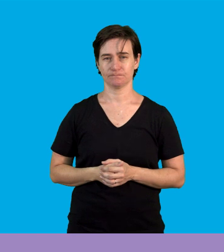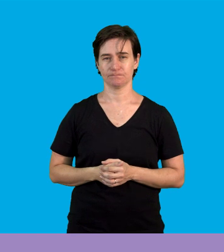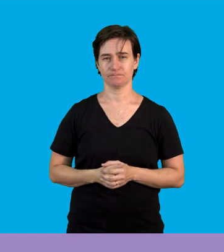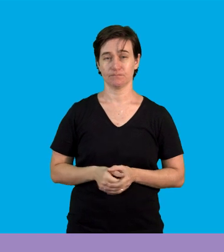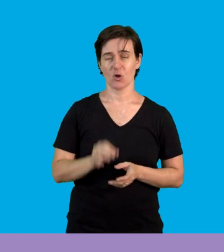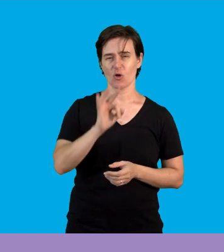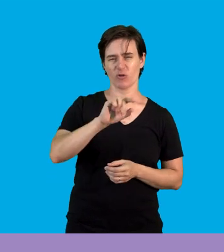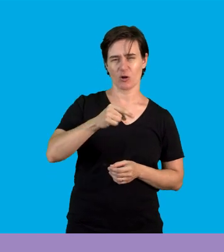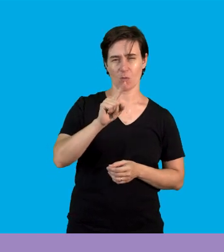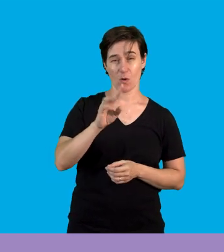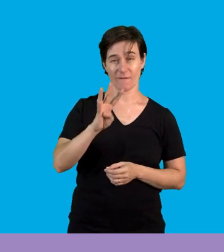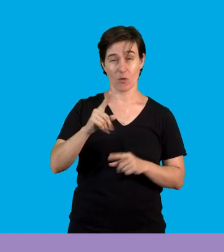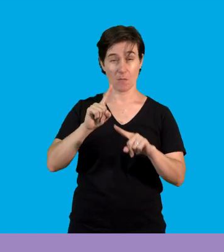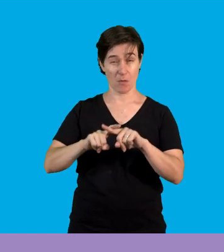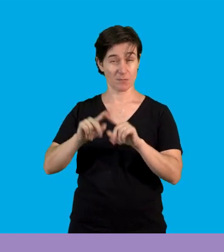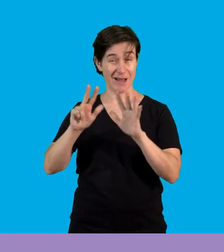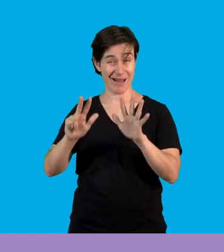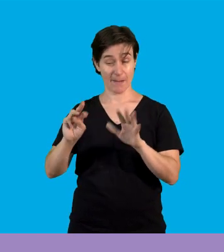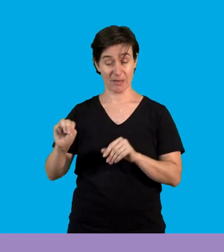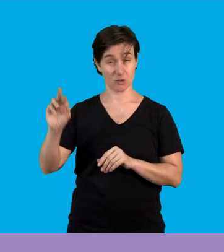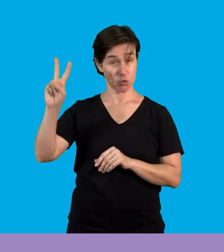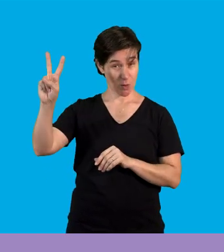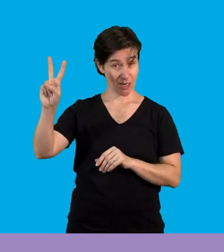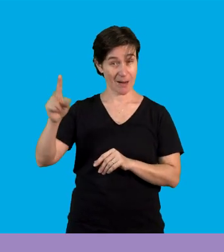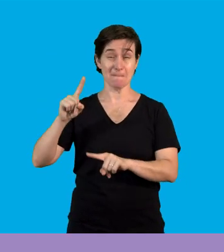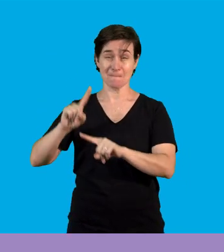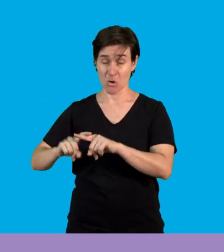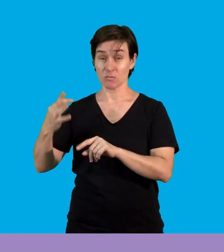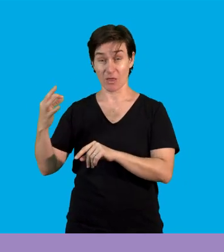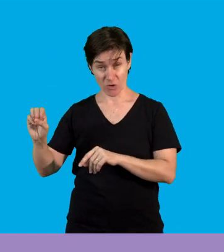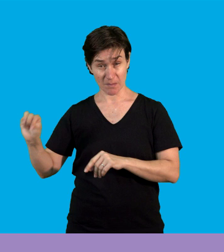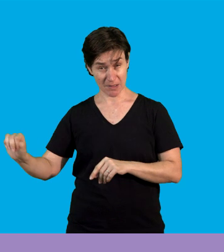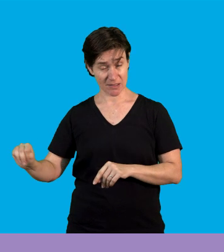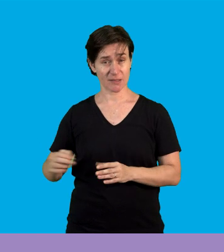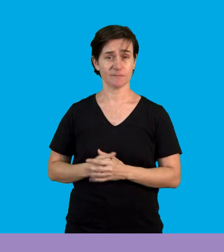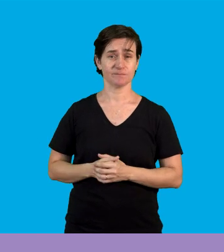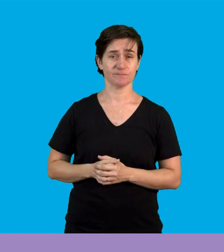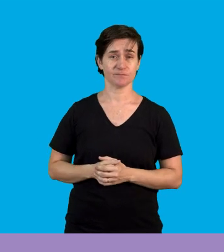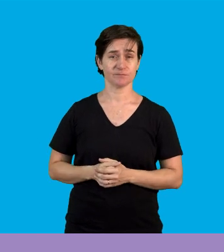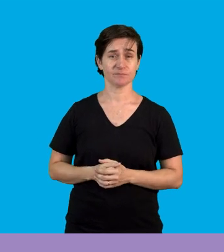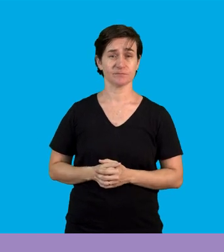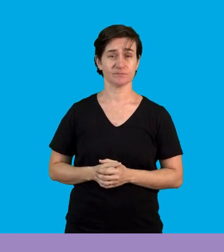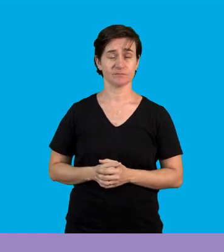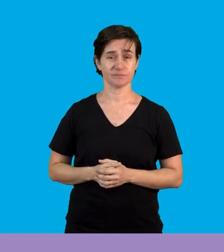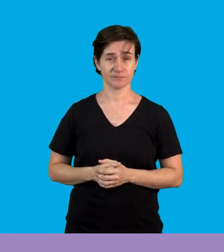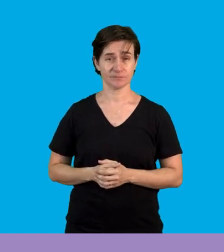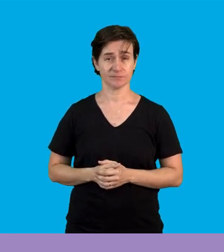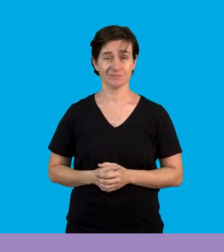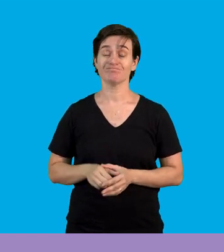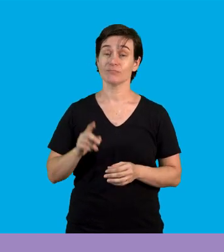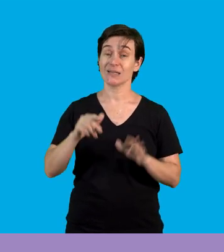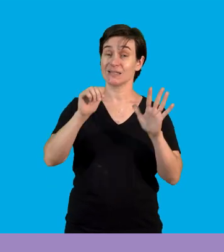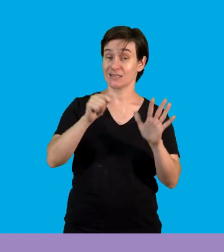So what is 3,14 multiplied by 8 meters squared multiplied by 30? Yes, if you have